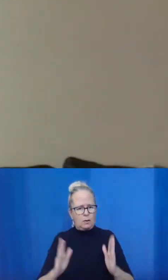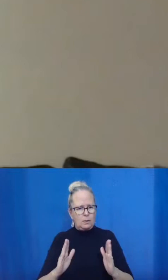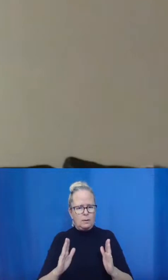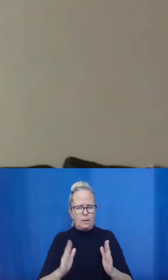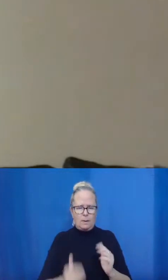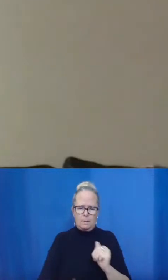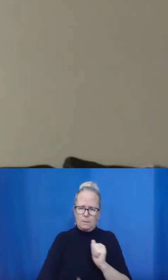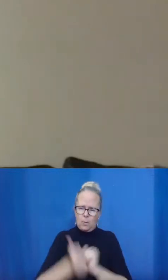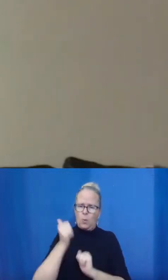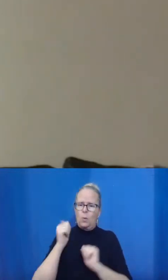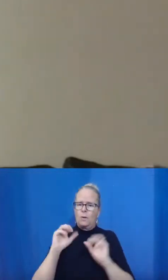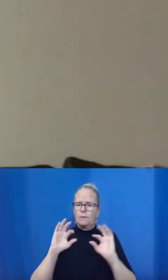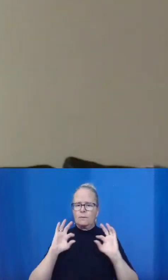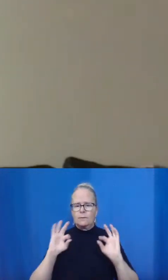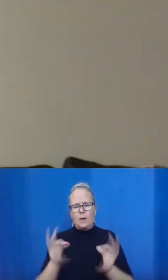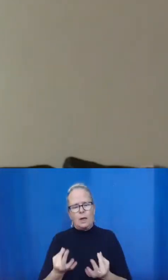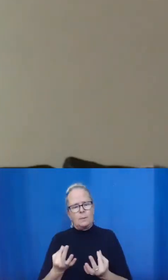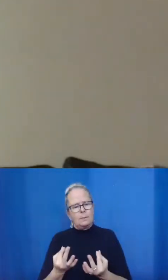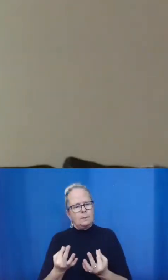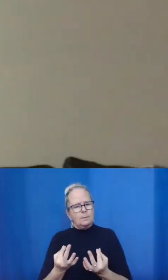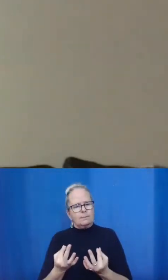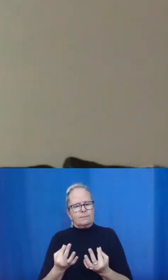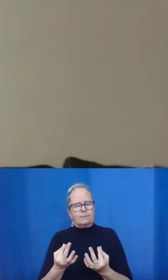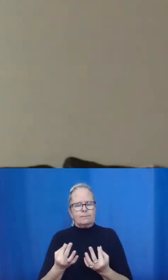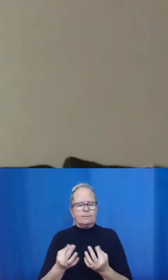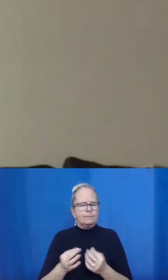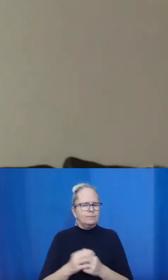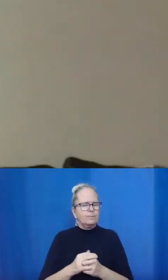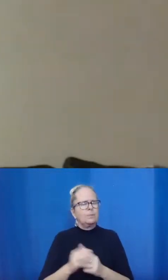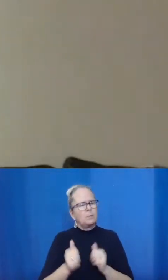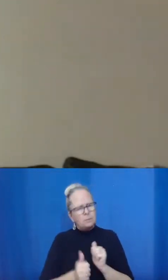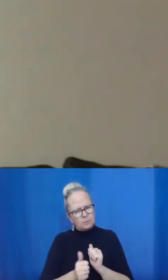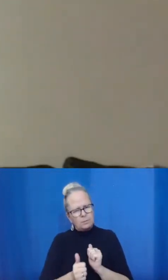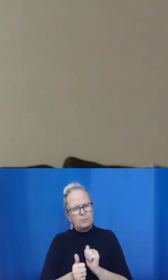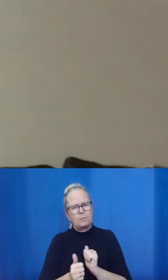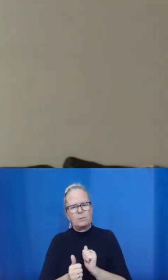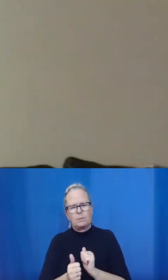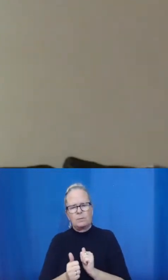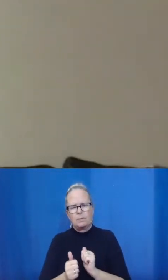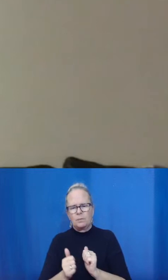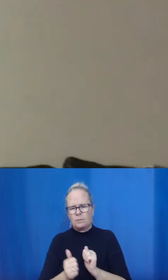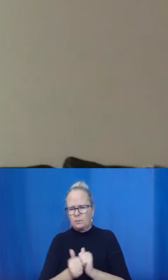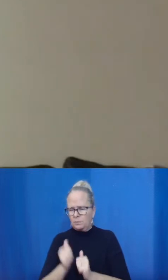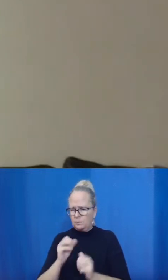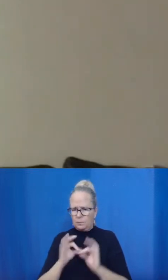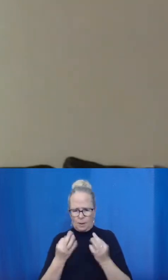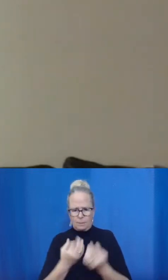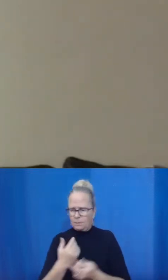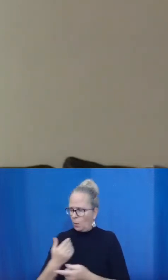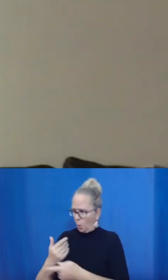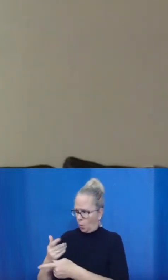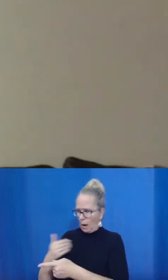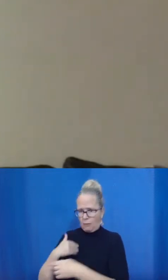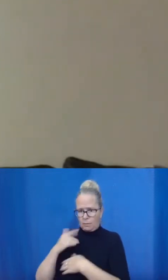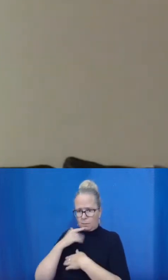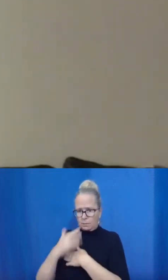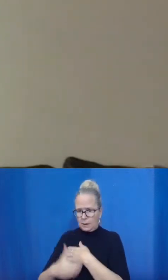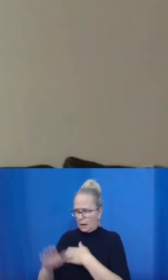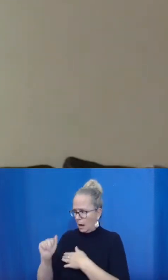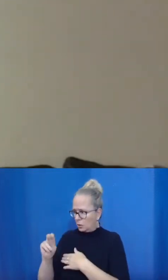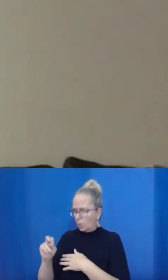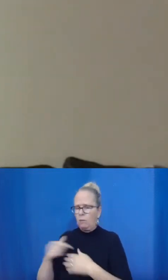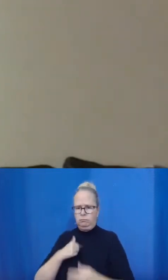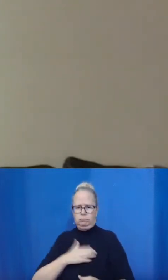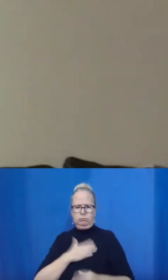that are not willing to do that. And I've seen a number of people with sort of